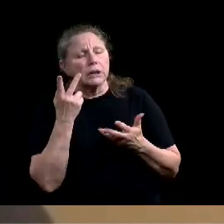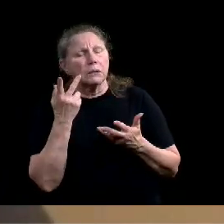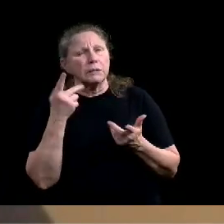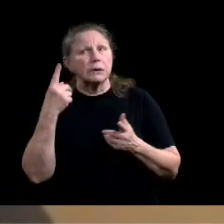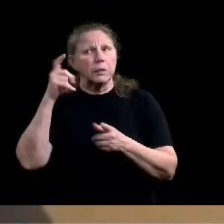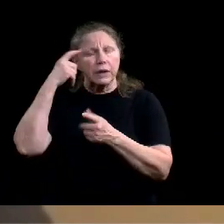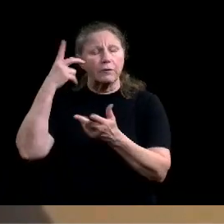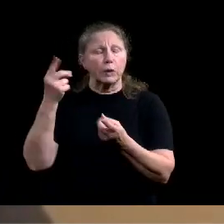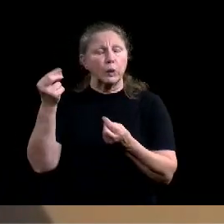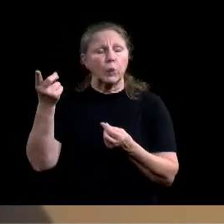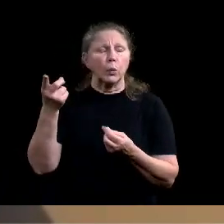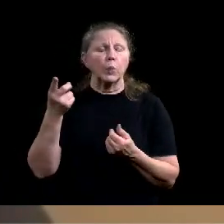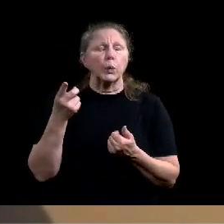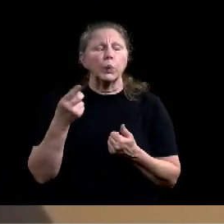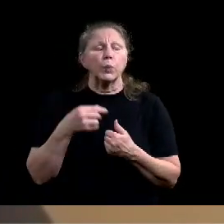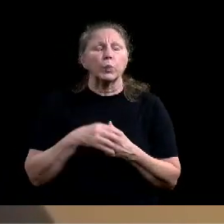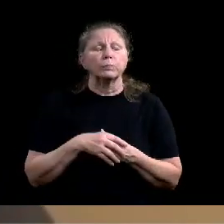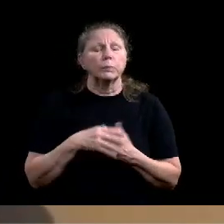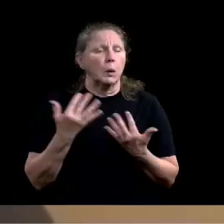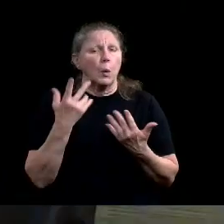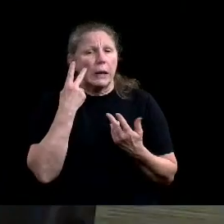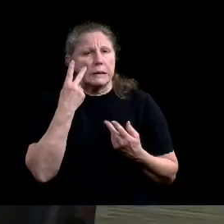makes his announcement on Monday.